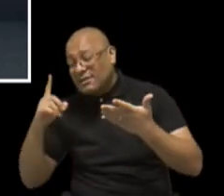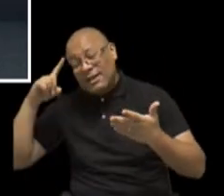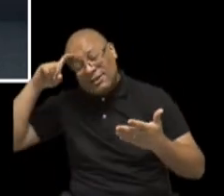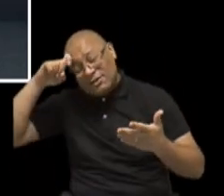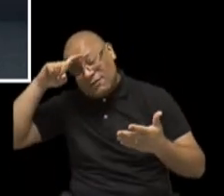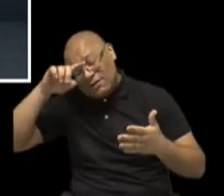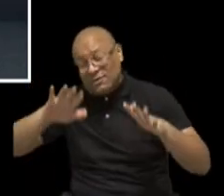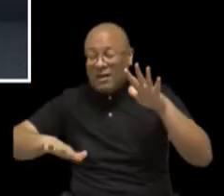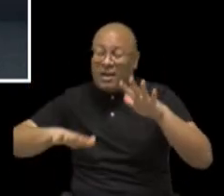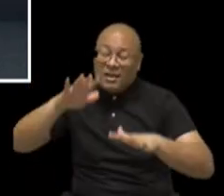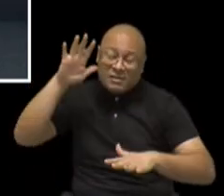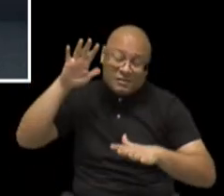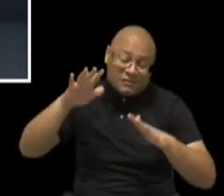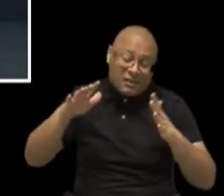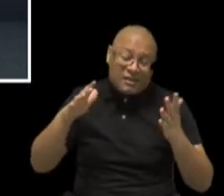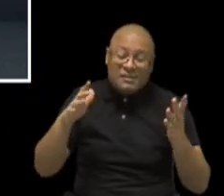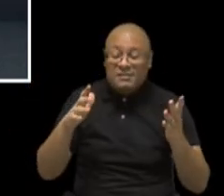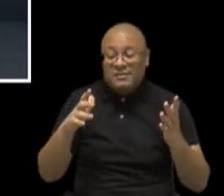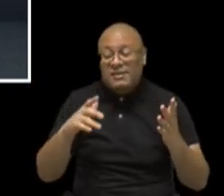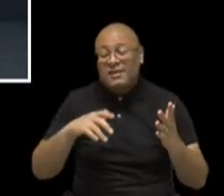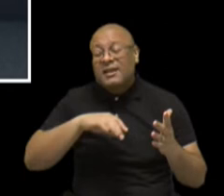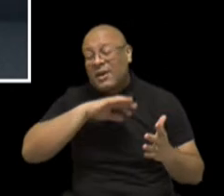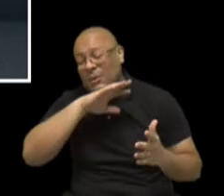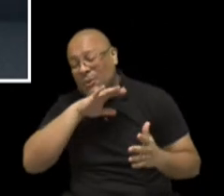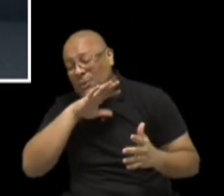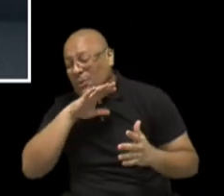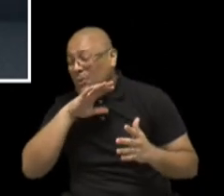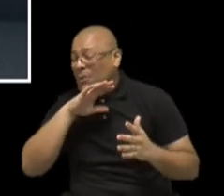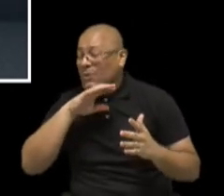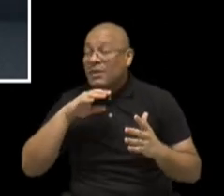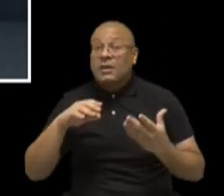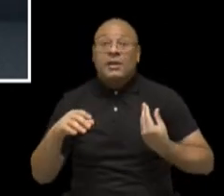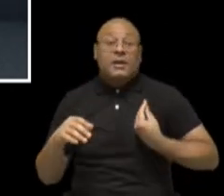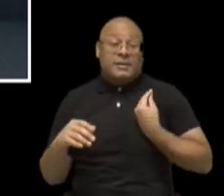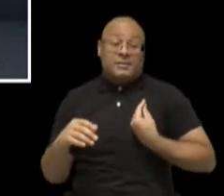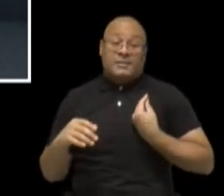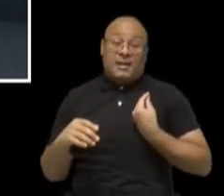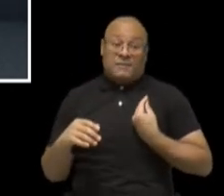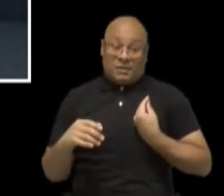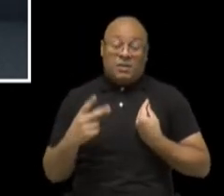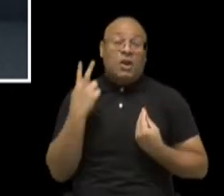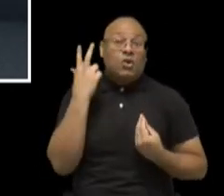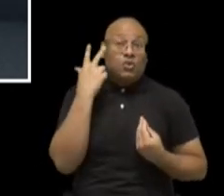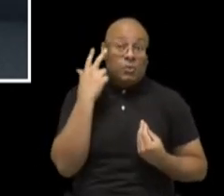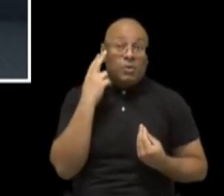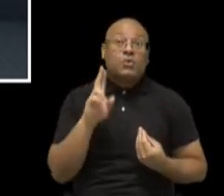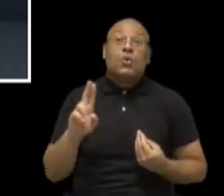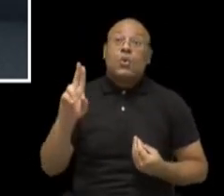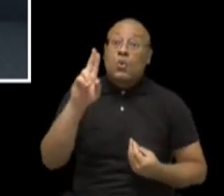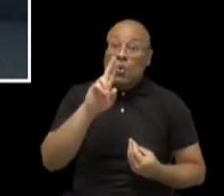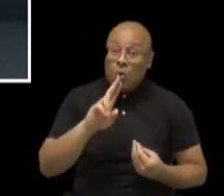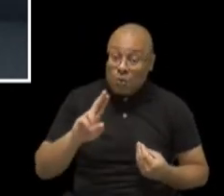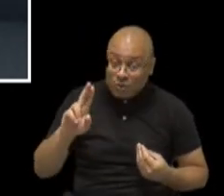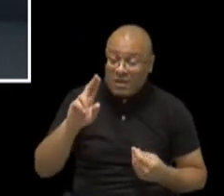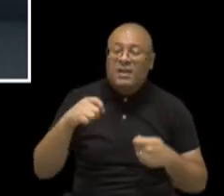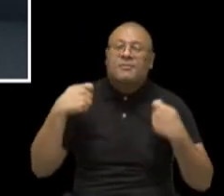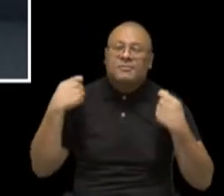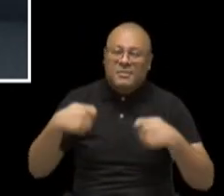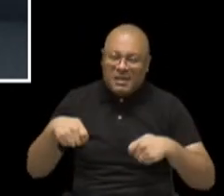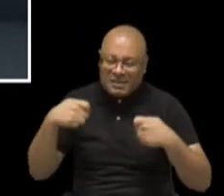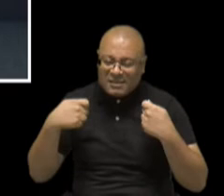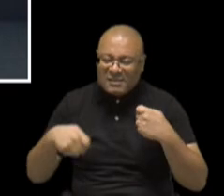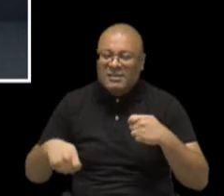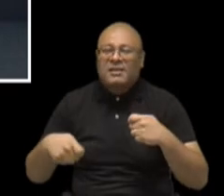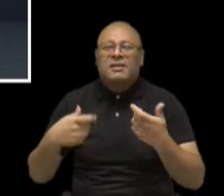achieve today, aside in the normal life that we had previous COVID, because we're always in a